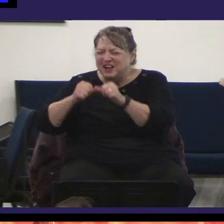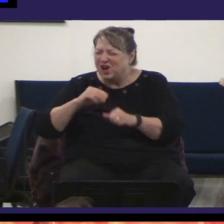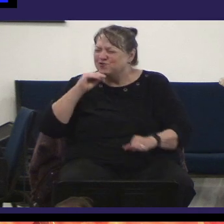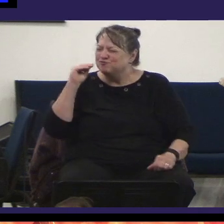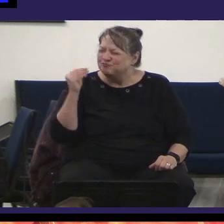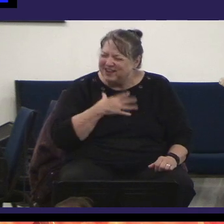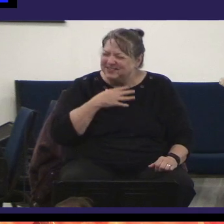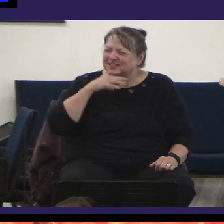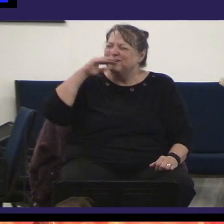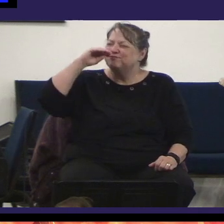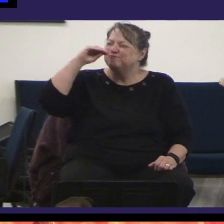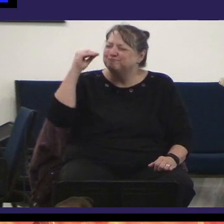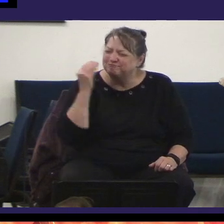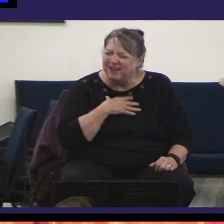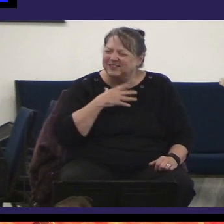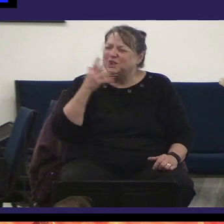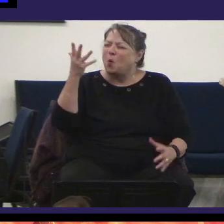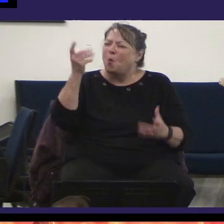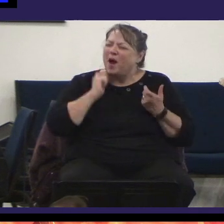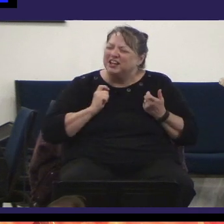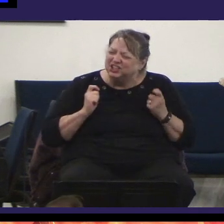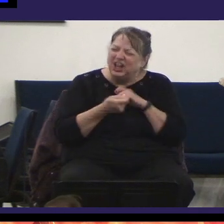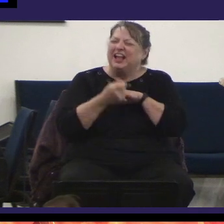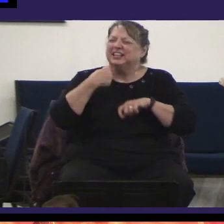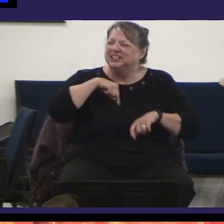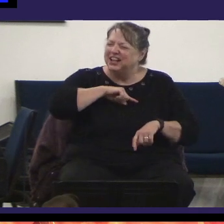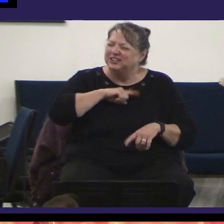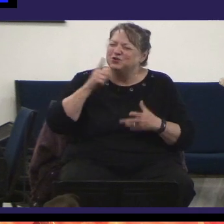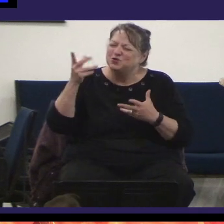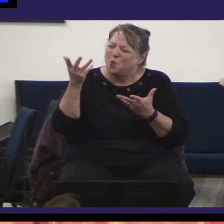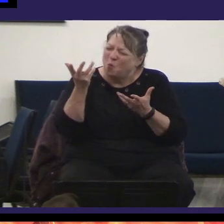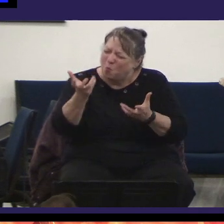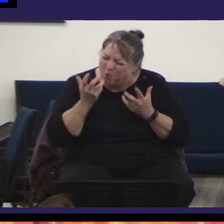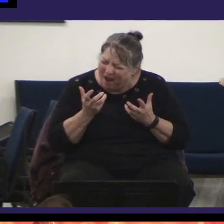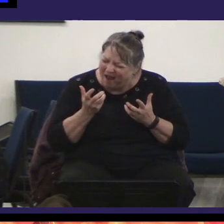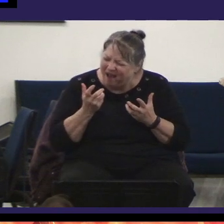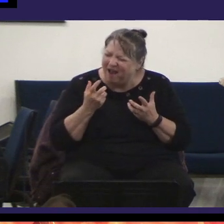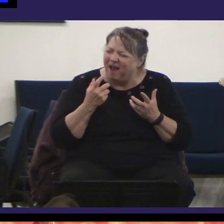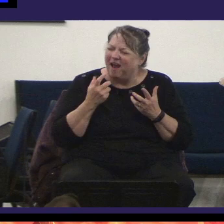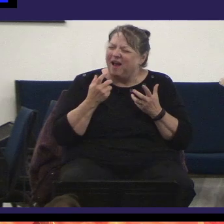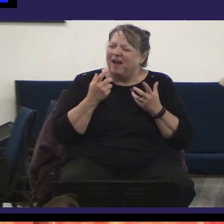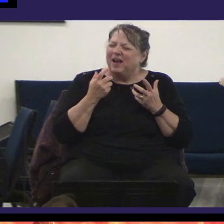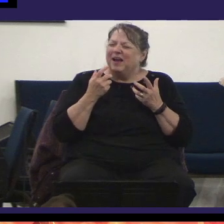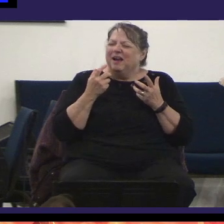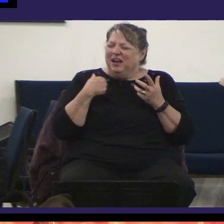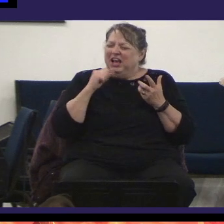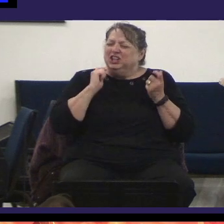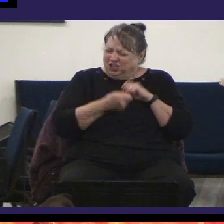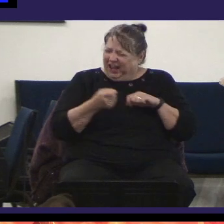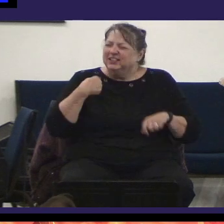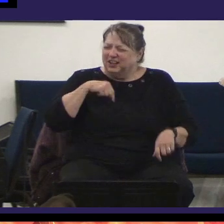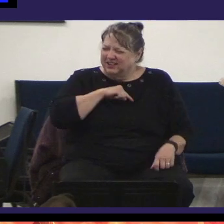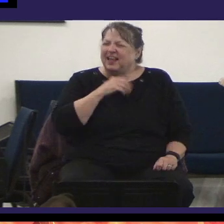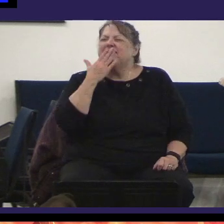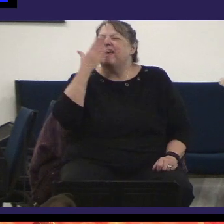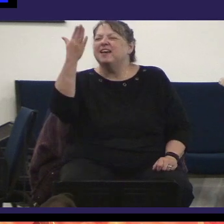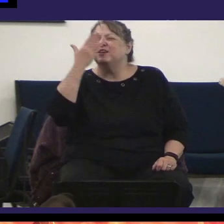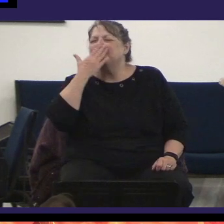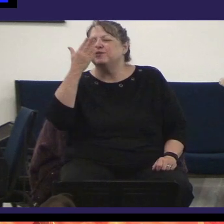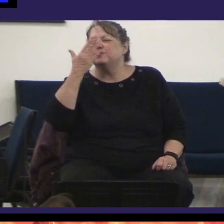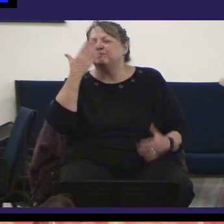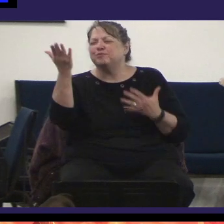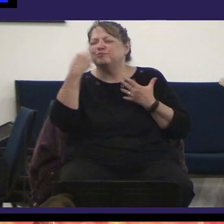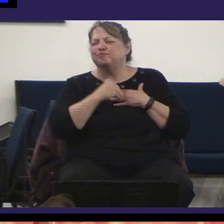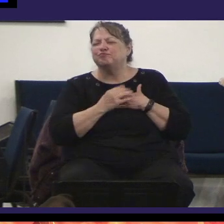insist on changing your people. You insist in spite of us to change us, to work in